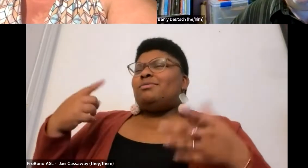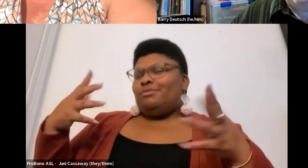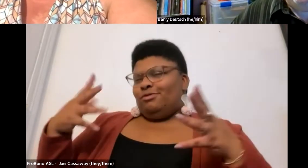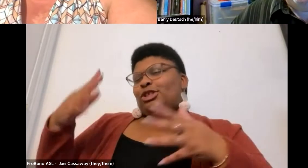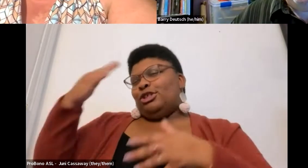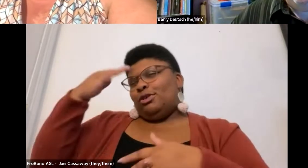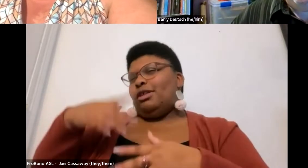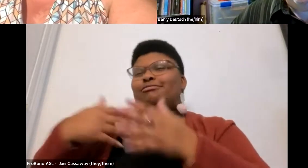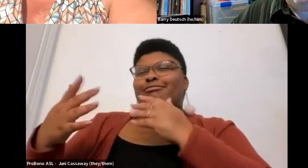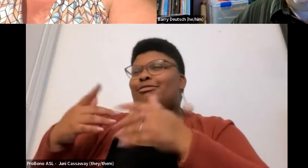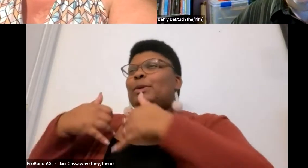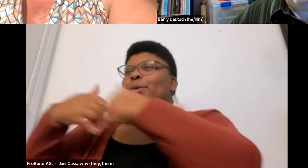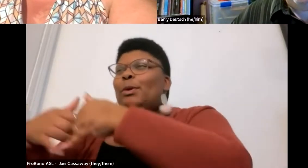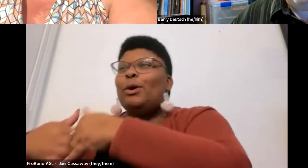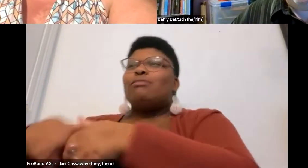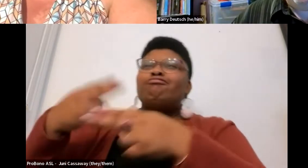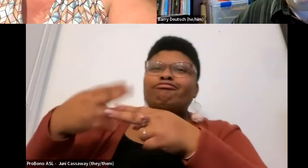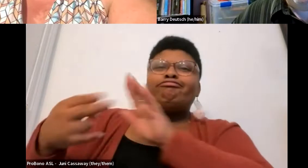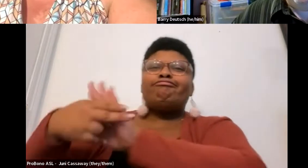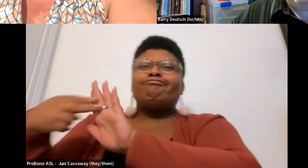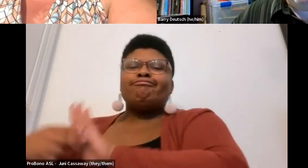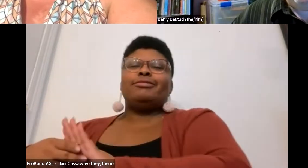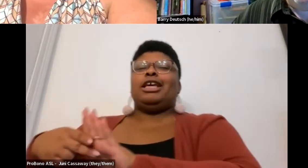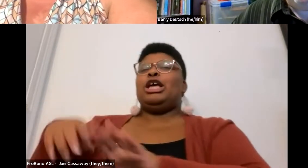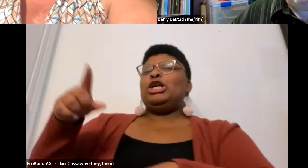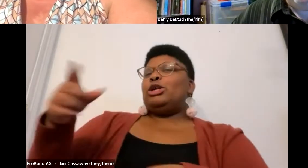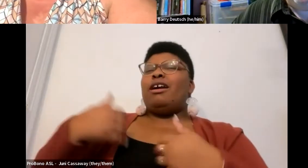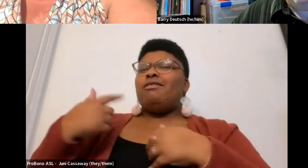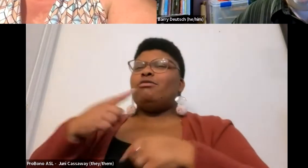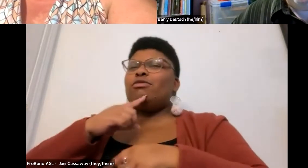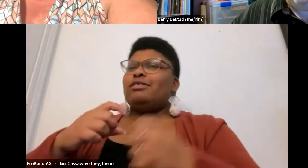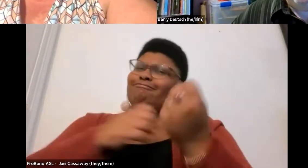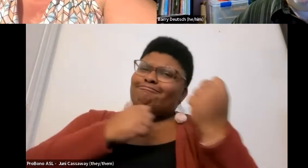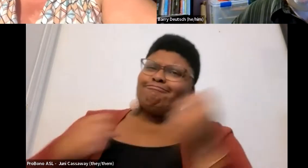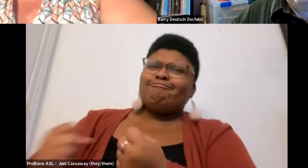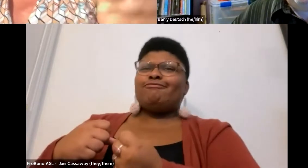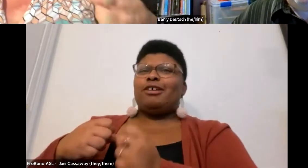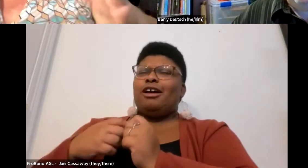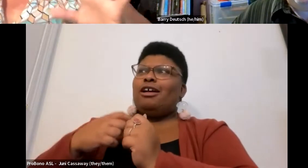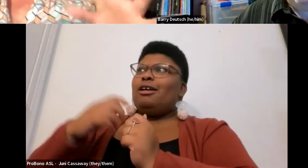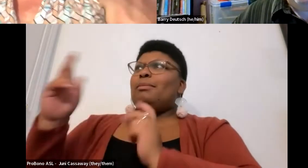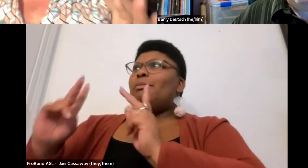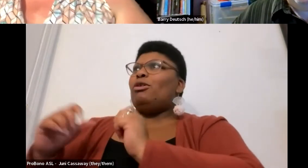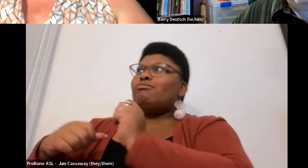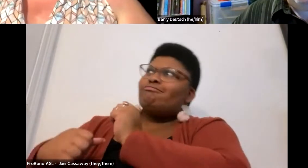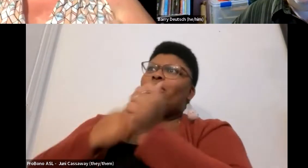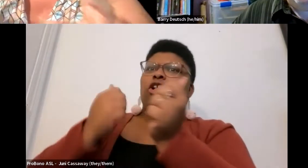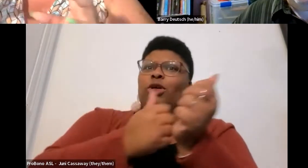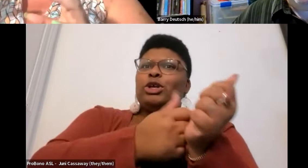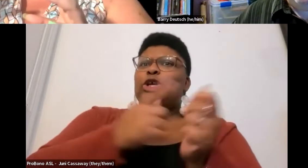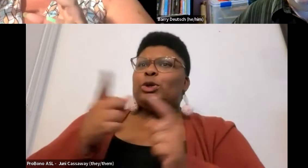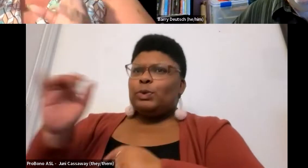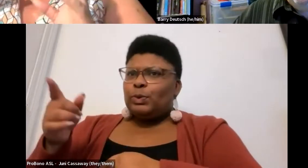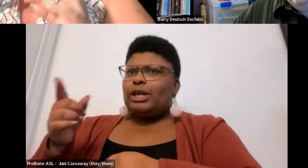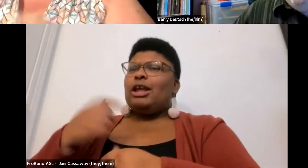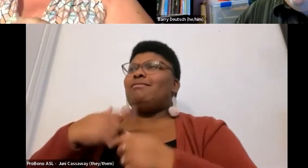that you just have like this grassroots following of people who adore your work. And you actually have two very different audiences, because